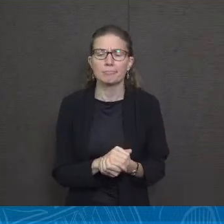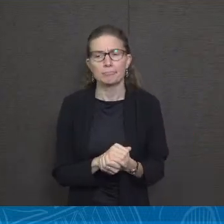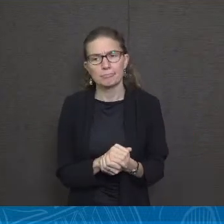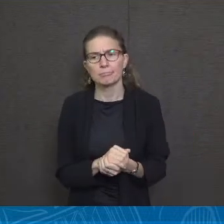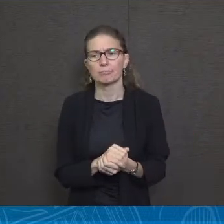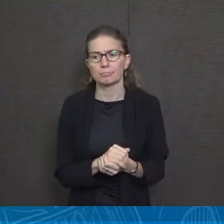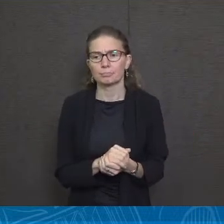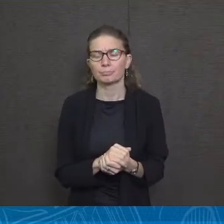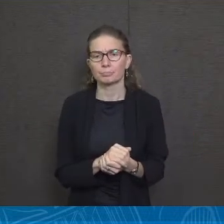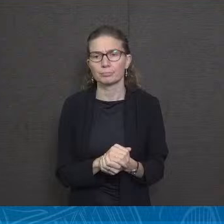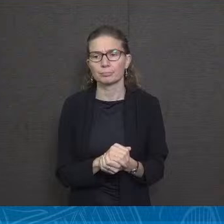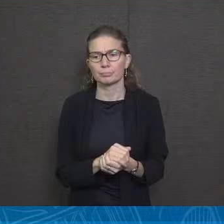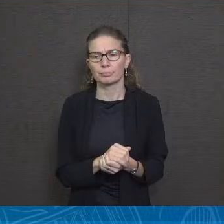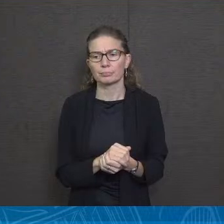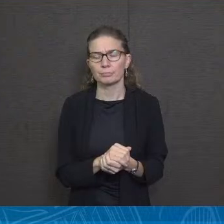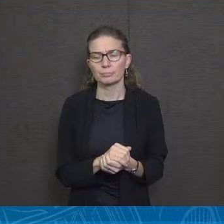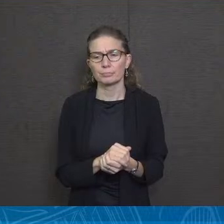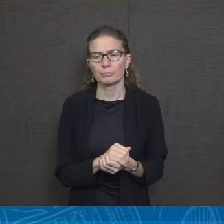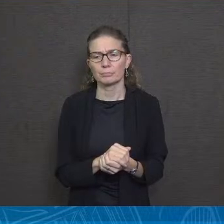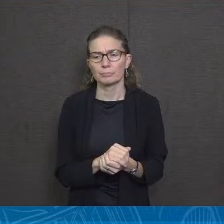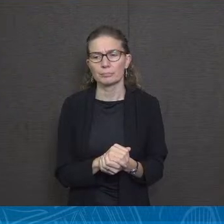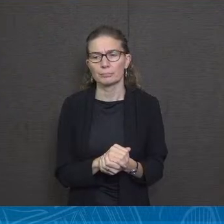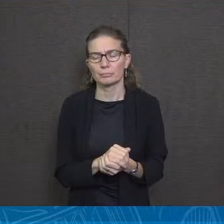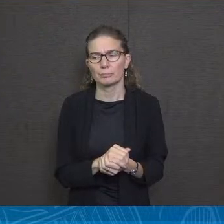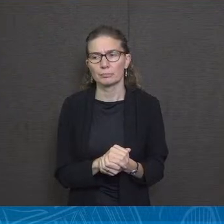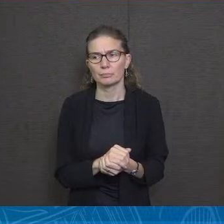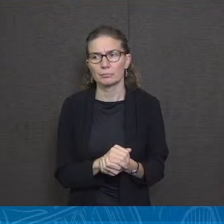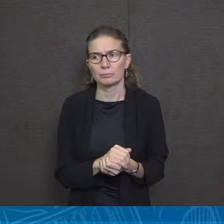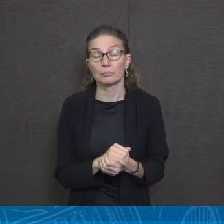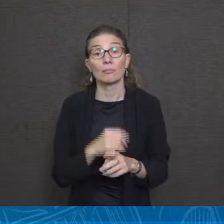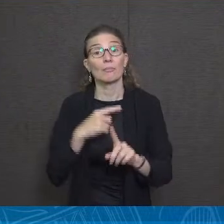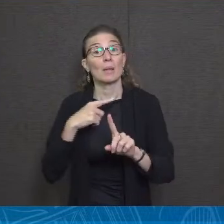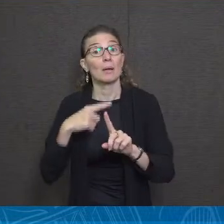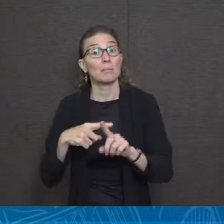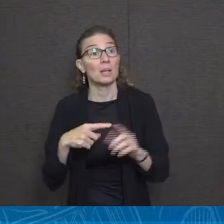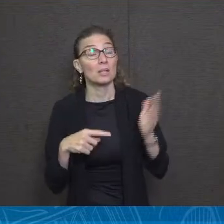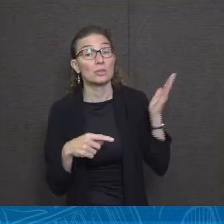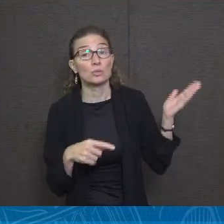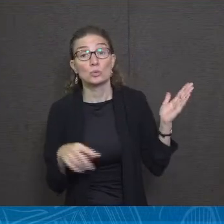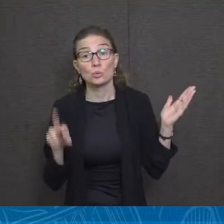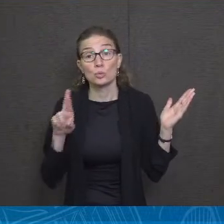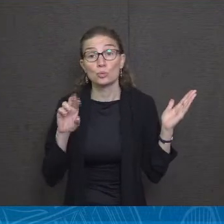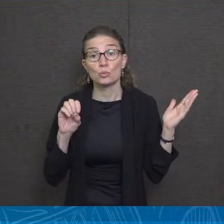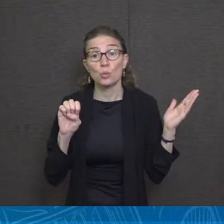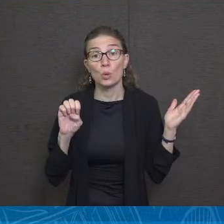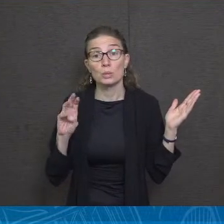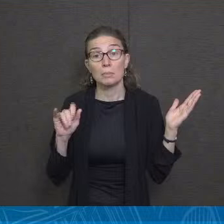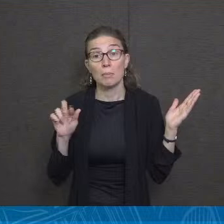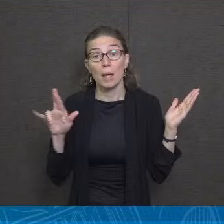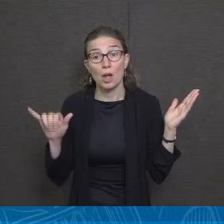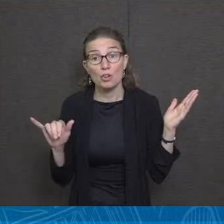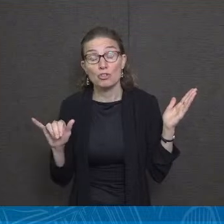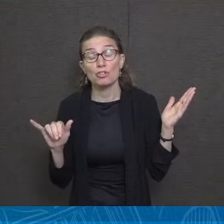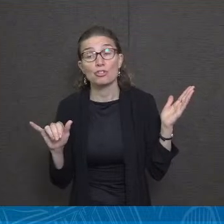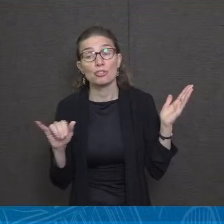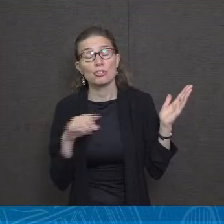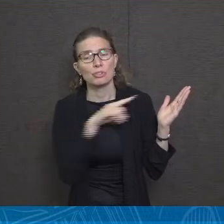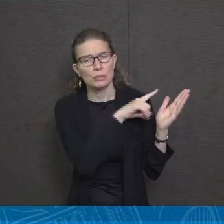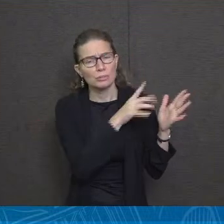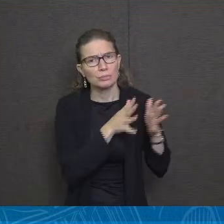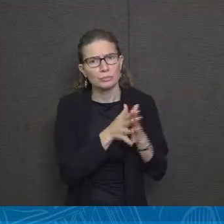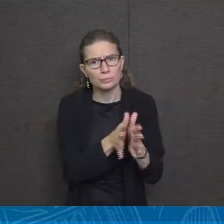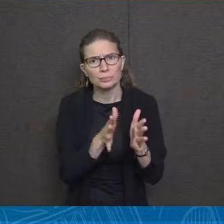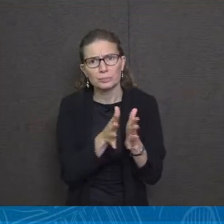The question of also Rosemary was framing in terms of